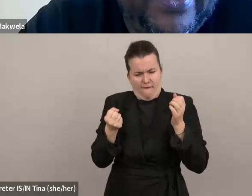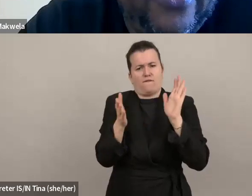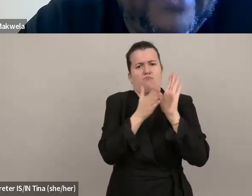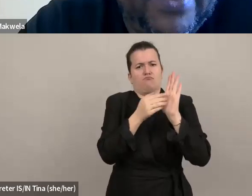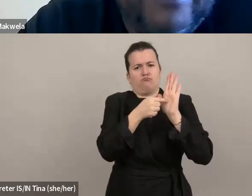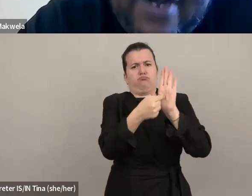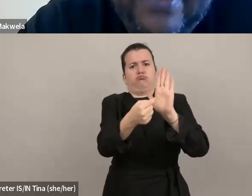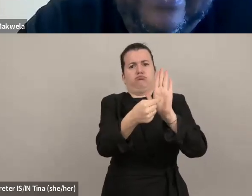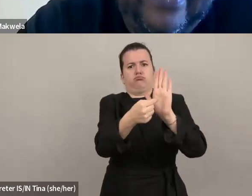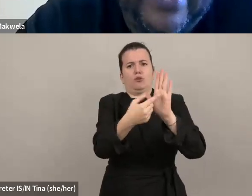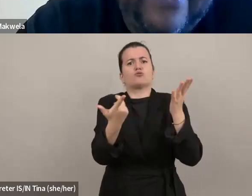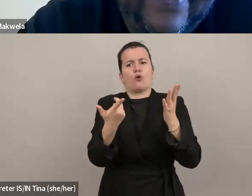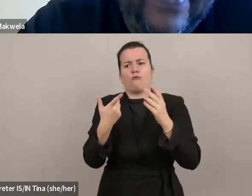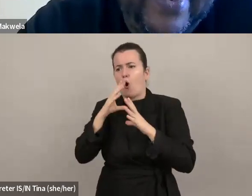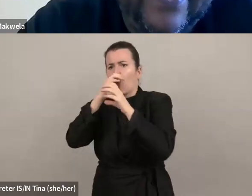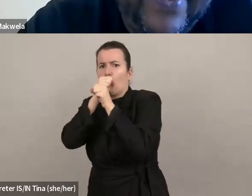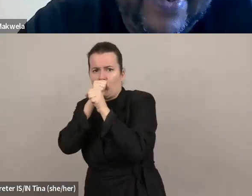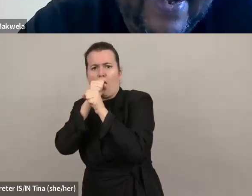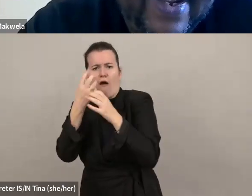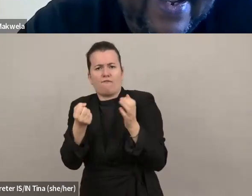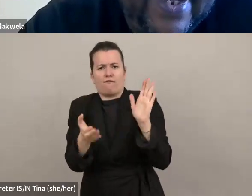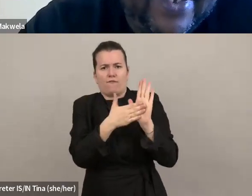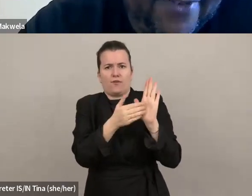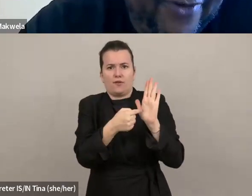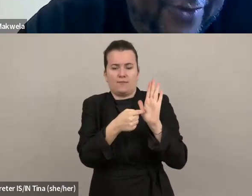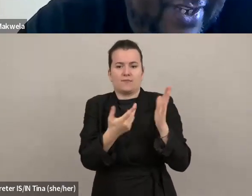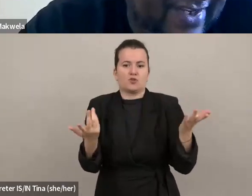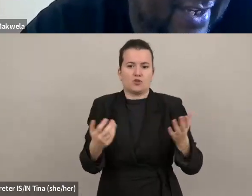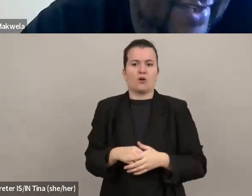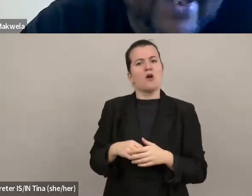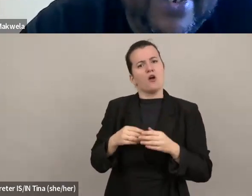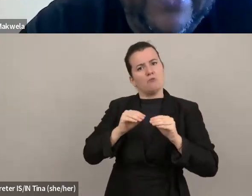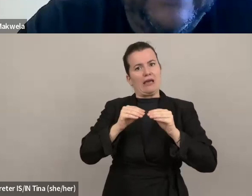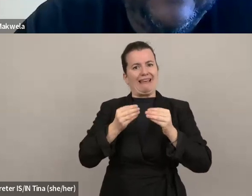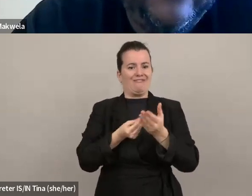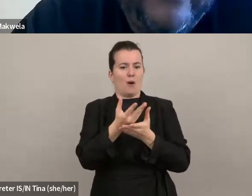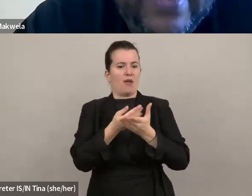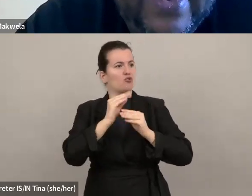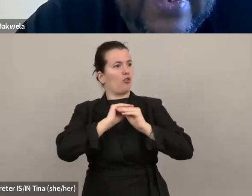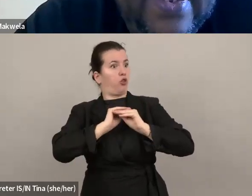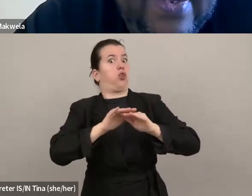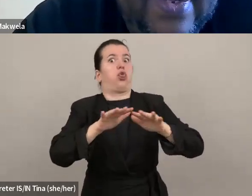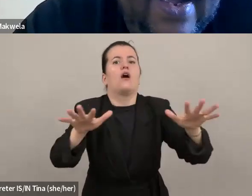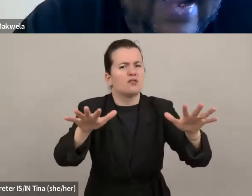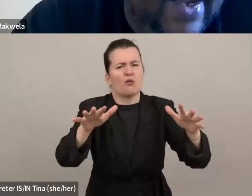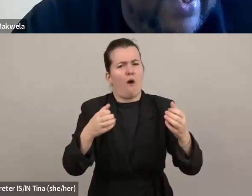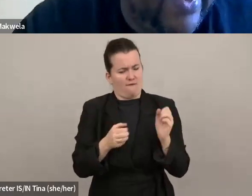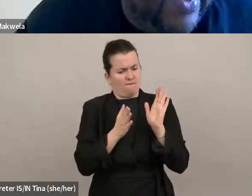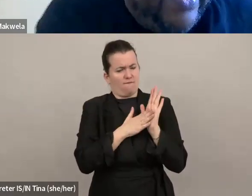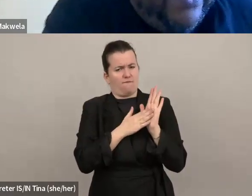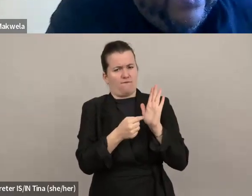information to be spread out. Yeah. Thanks for the question, Tricia.